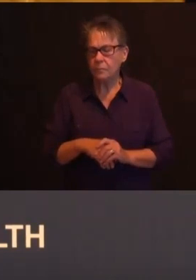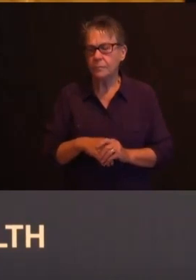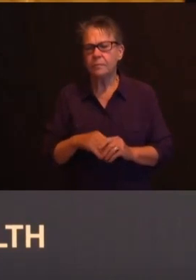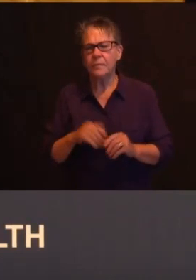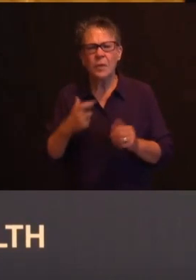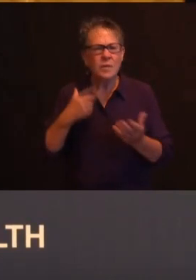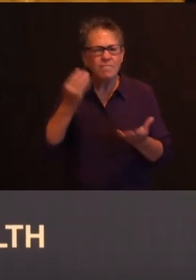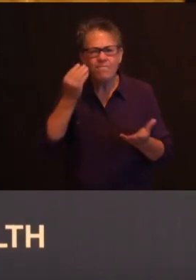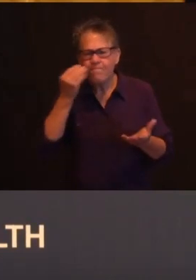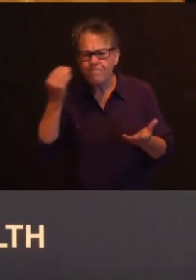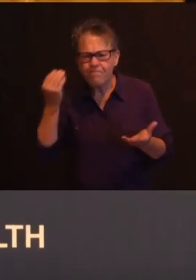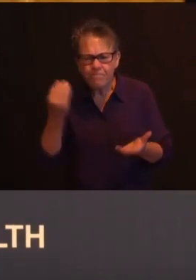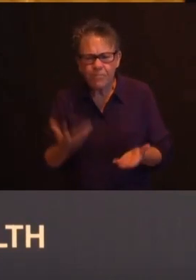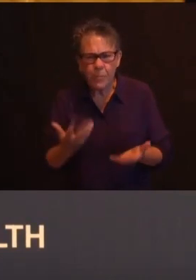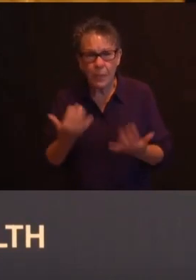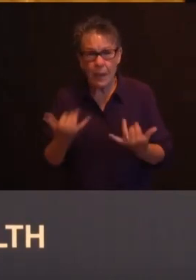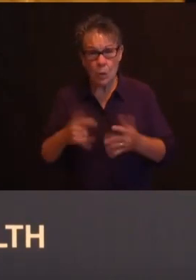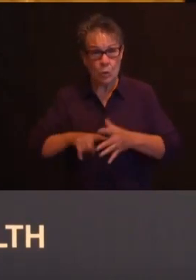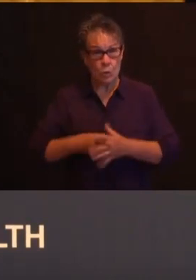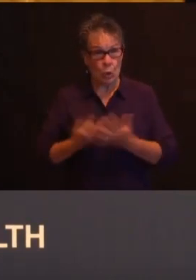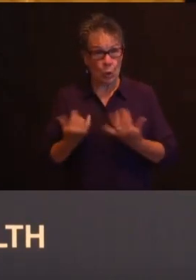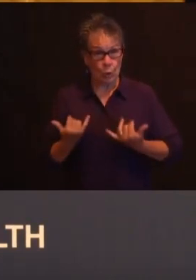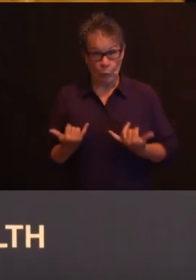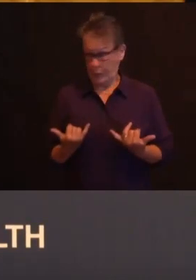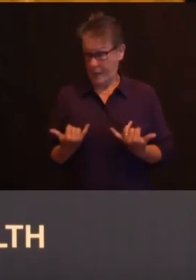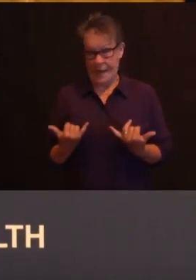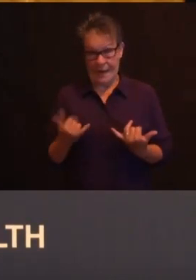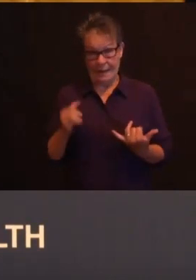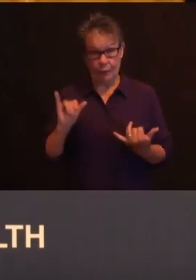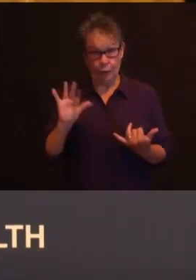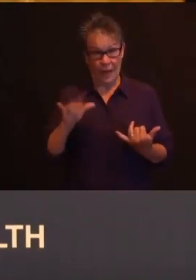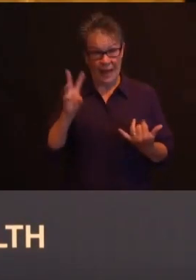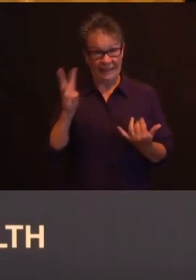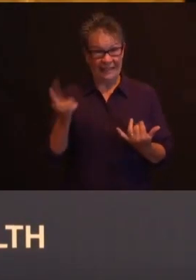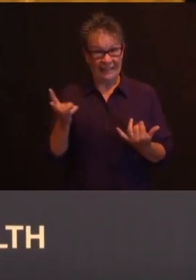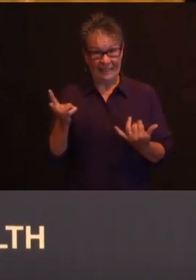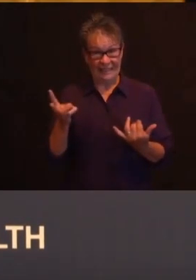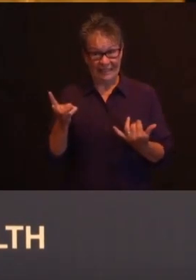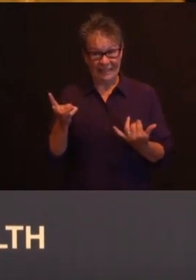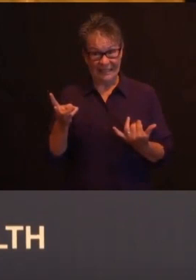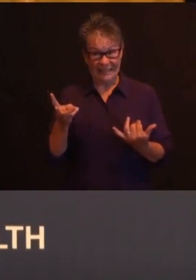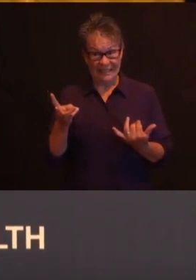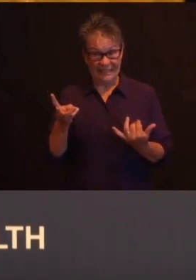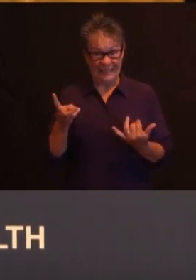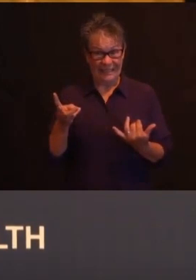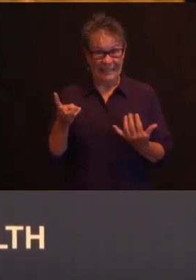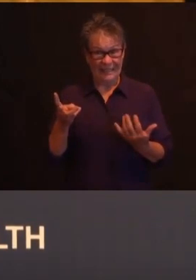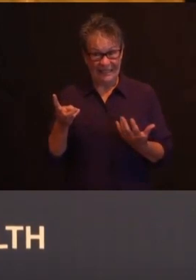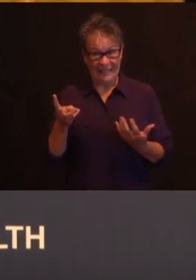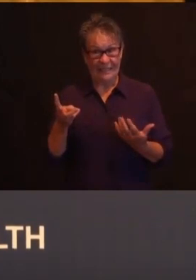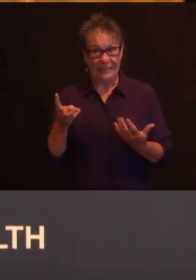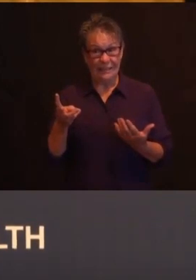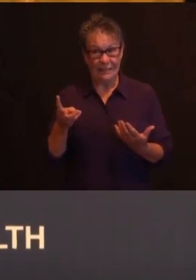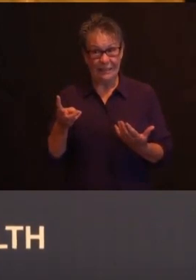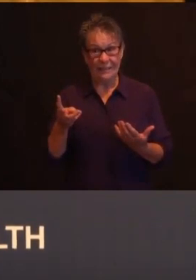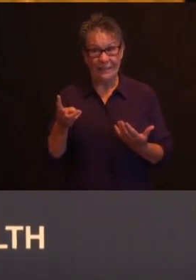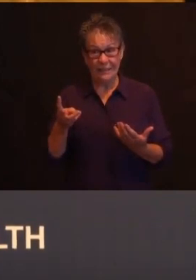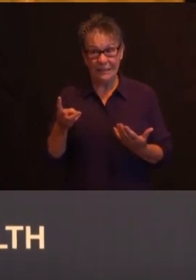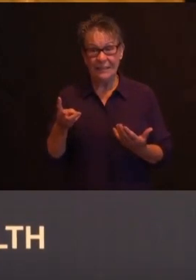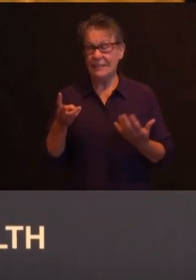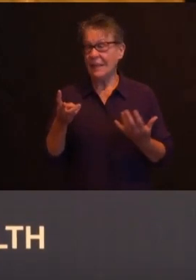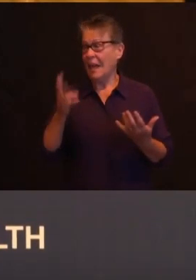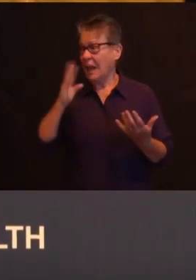beginning today, unless you hear otherwise. And sadly, given the world right now and the state of COVID in the country, we may